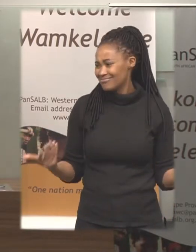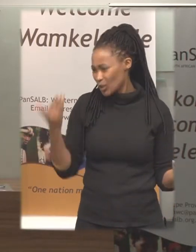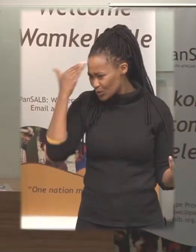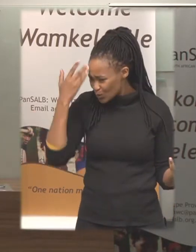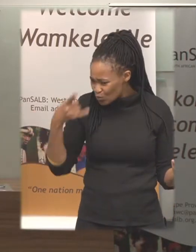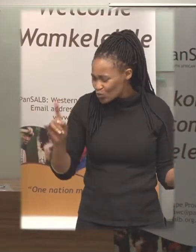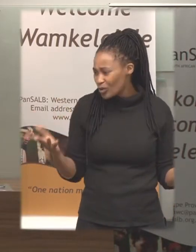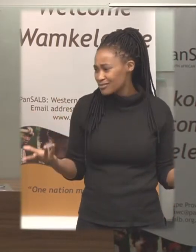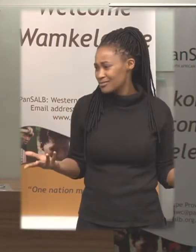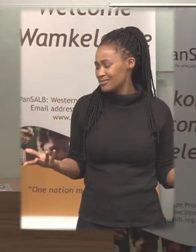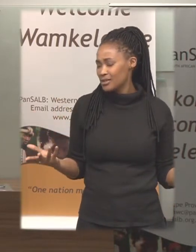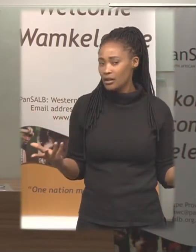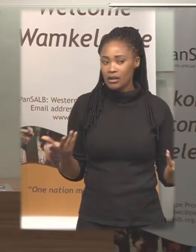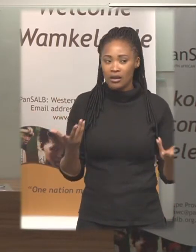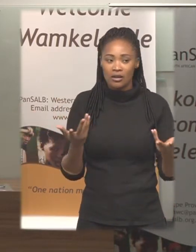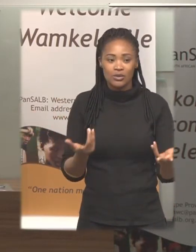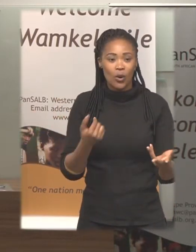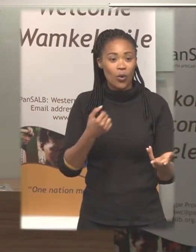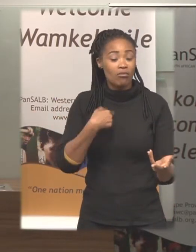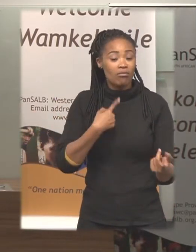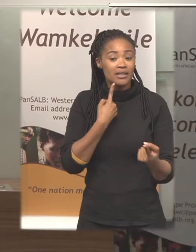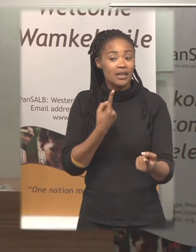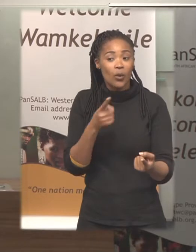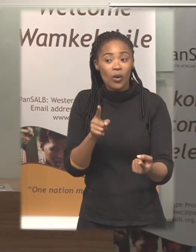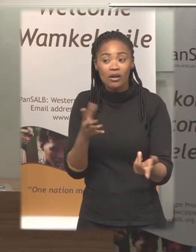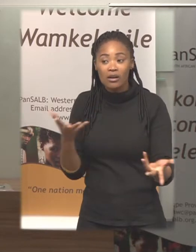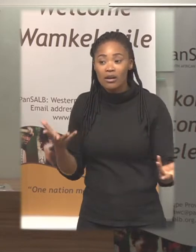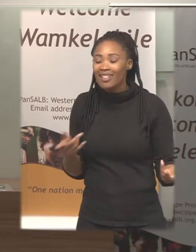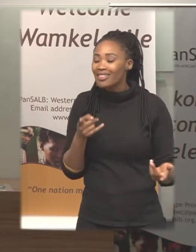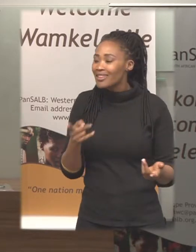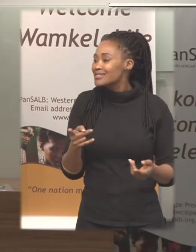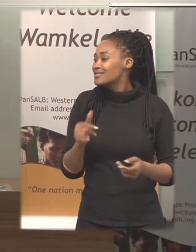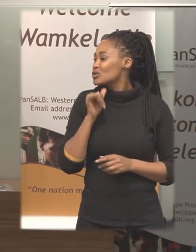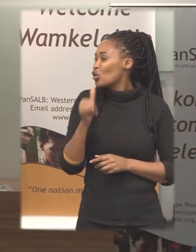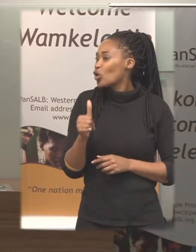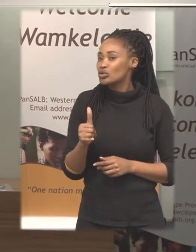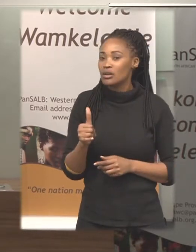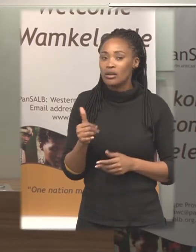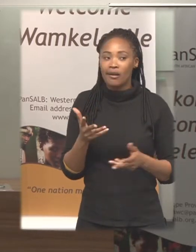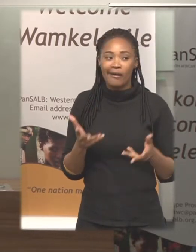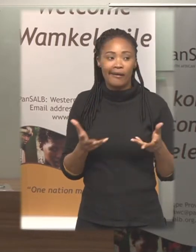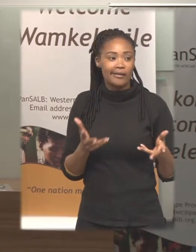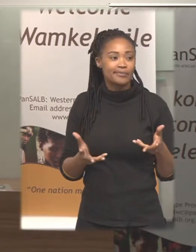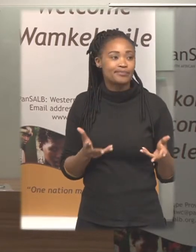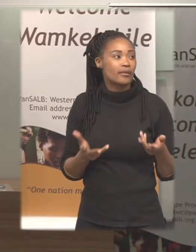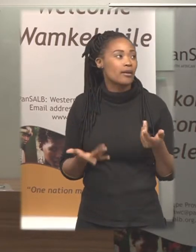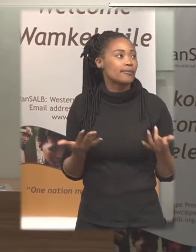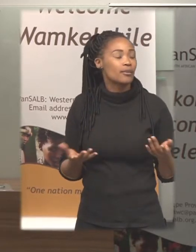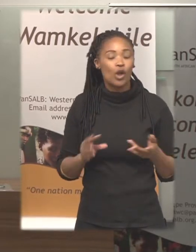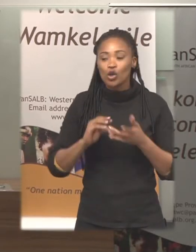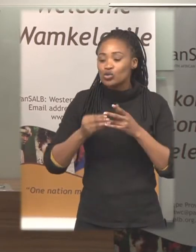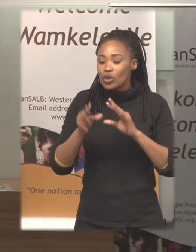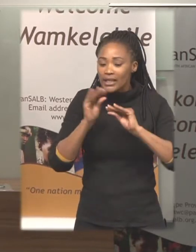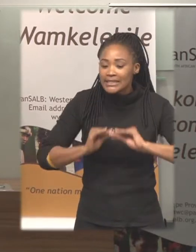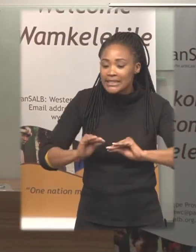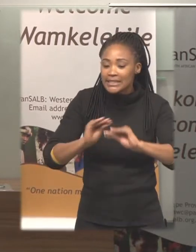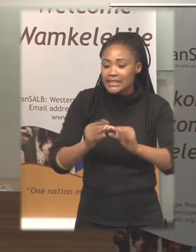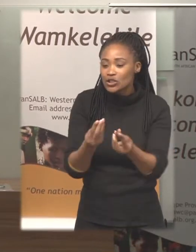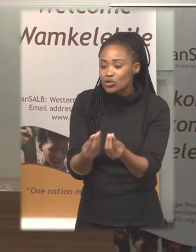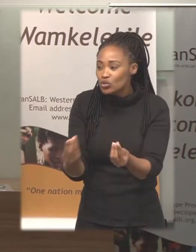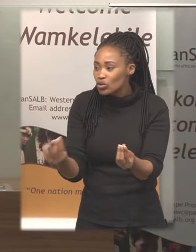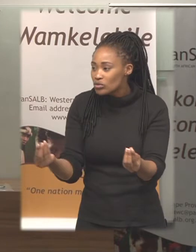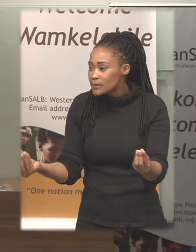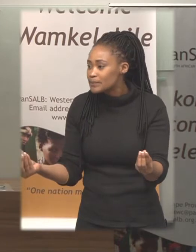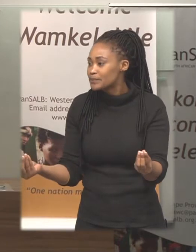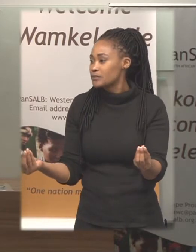right or not. So my argument here is that this isn't just about trying to teach children and to assimilate